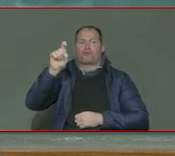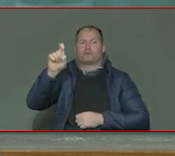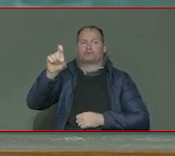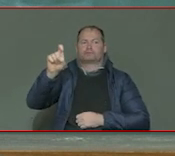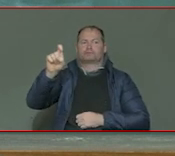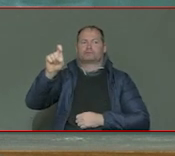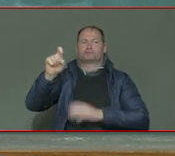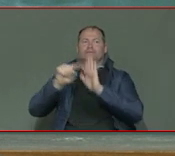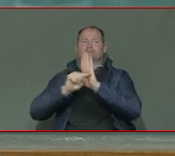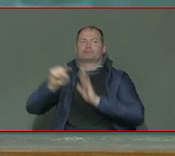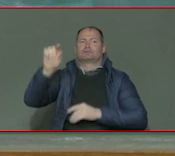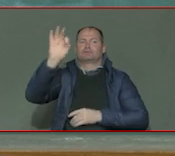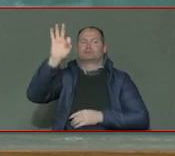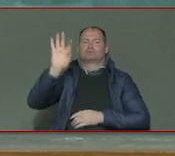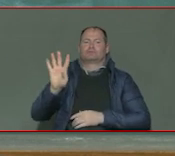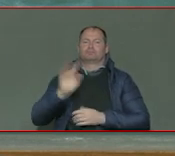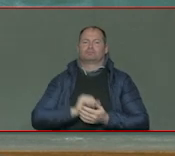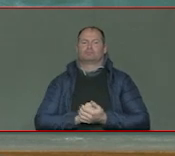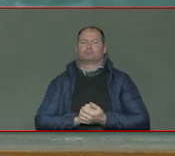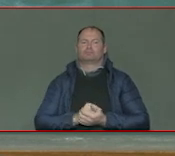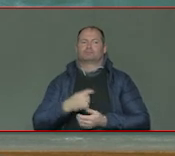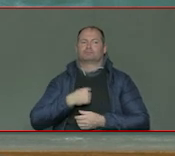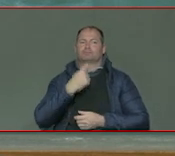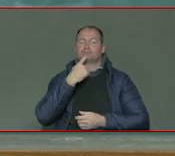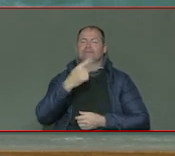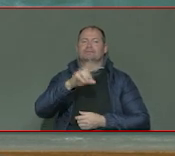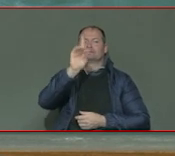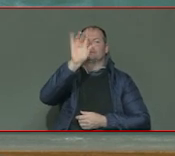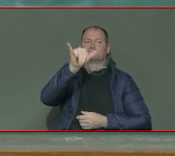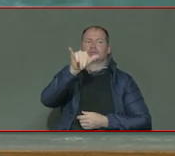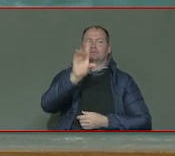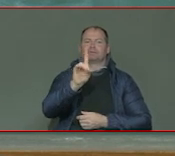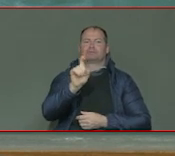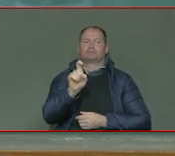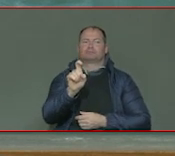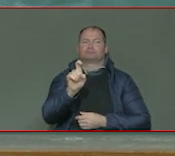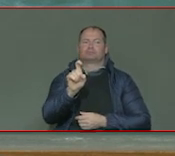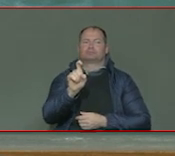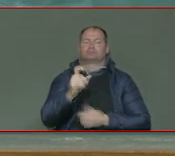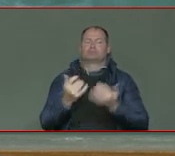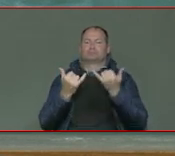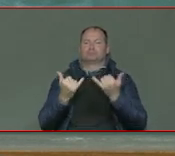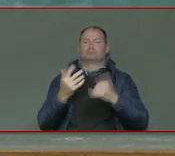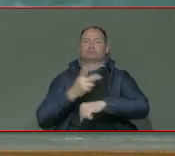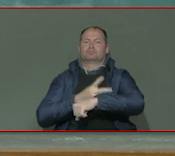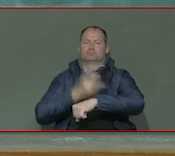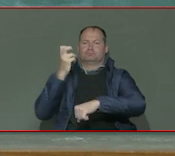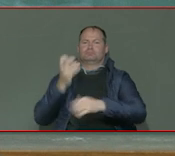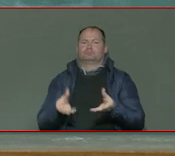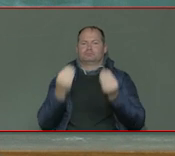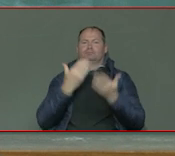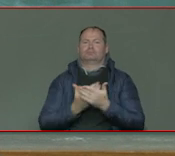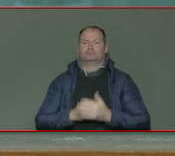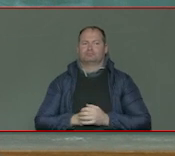of negative 3 quarters, I'm going to say dy over dx. Now I'm going to find the derivative. Because x